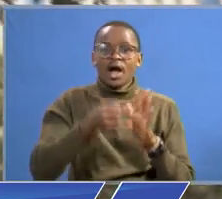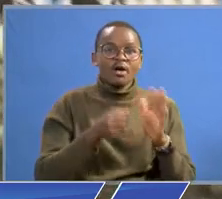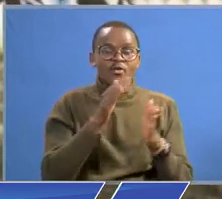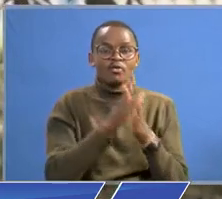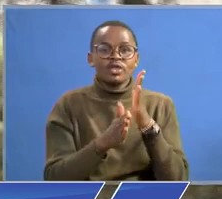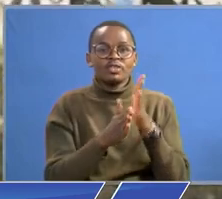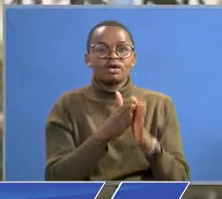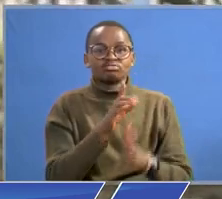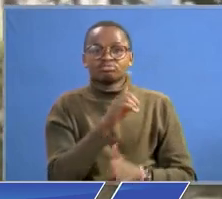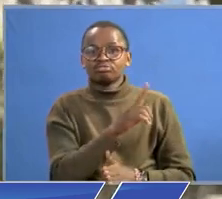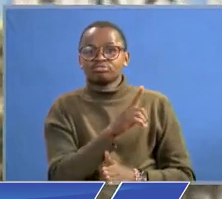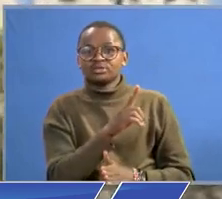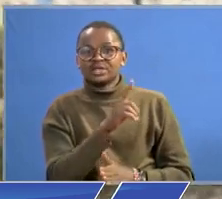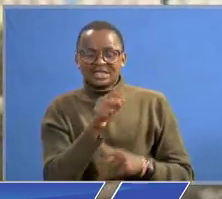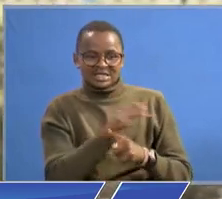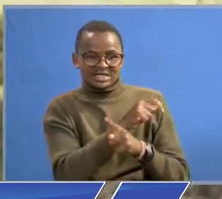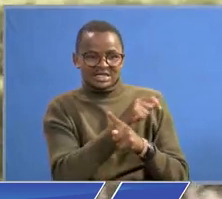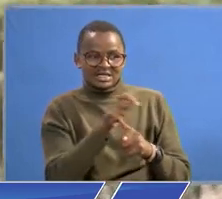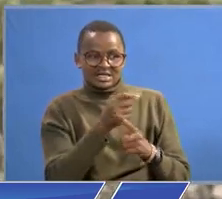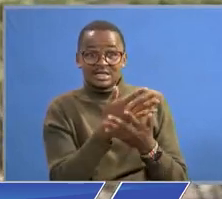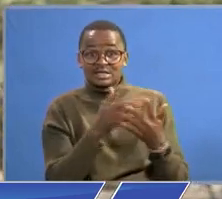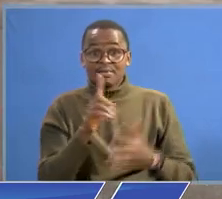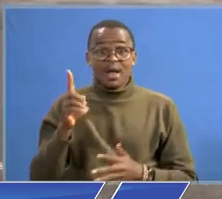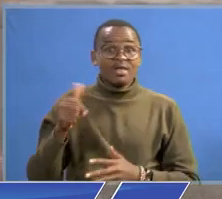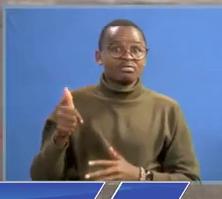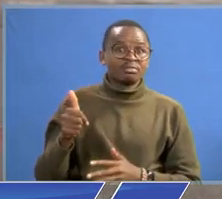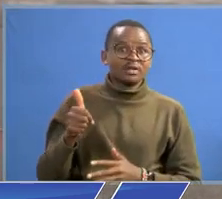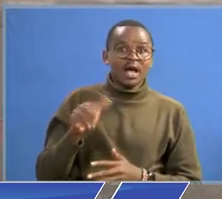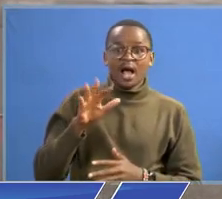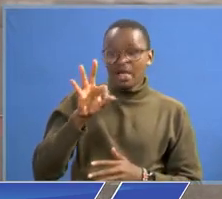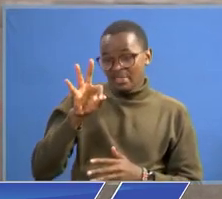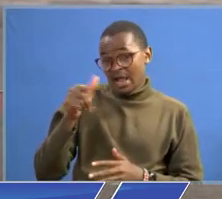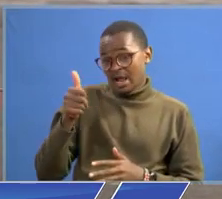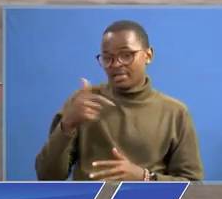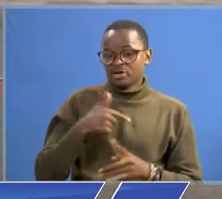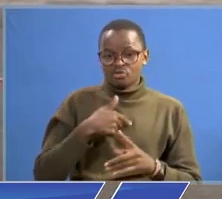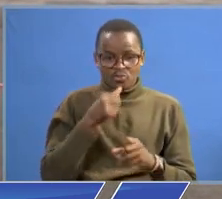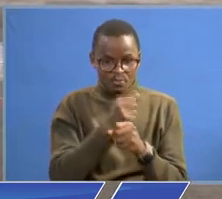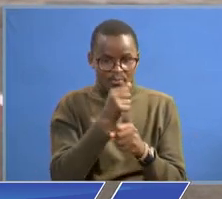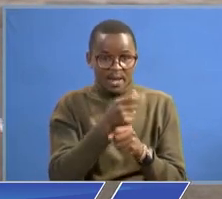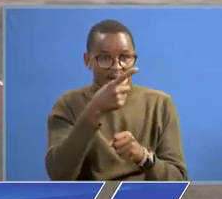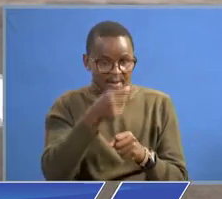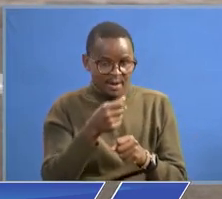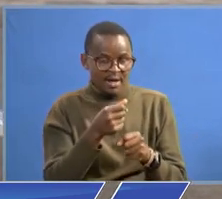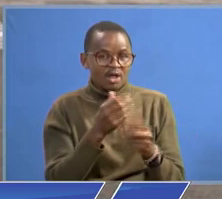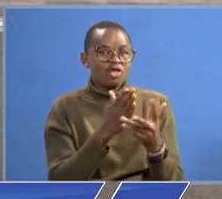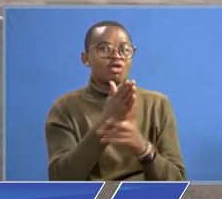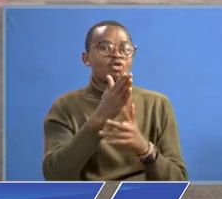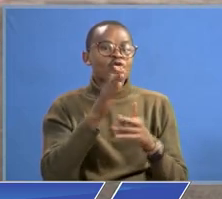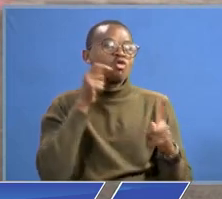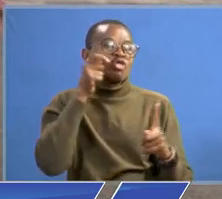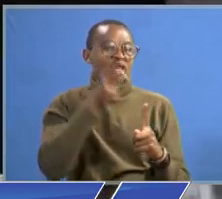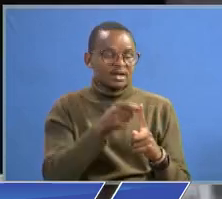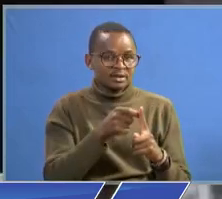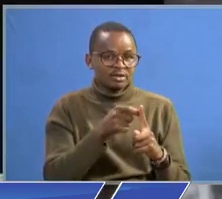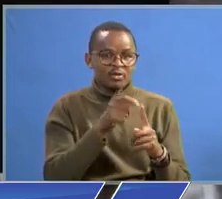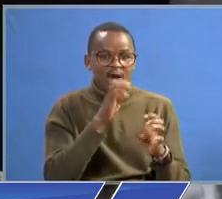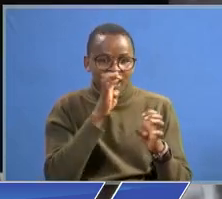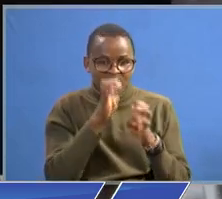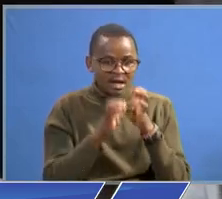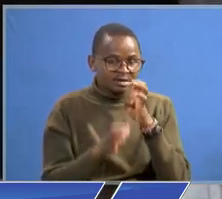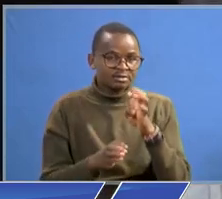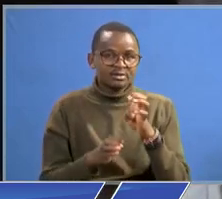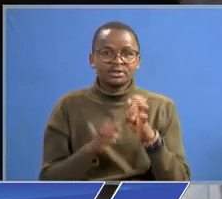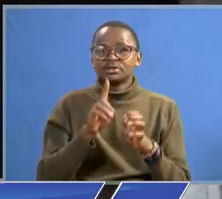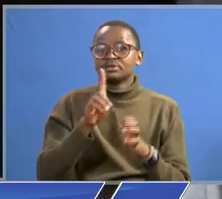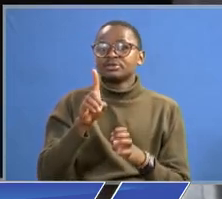a pay, Timothy trains Vanessa Kandini and three others how to draw and make money out of the talent. As they explain to us that a